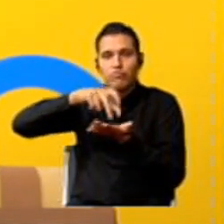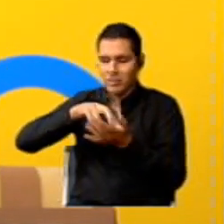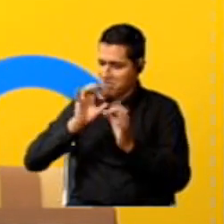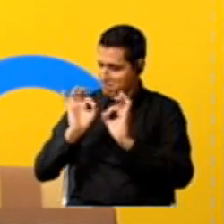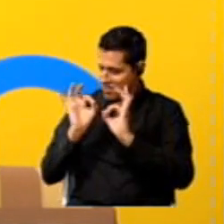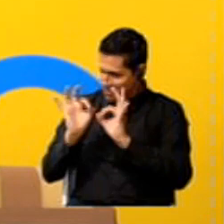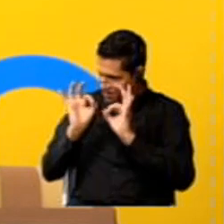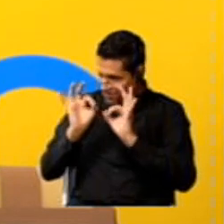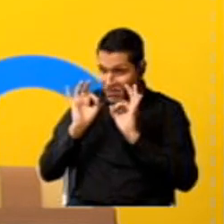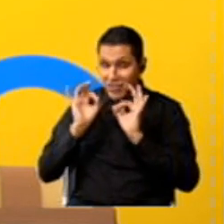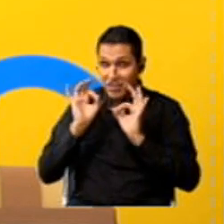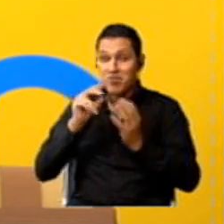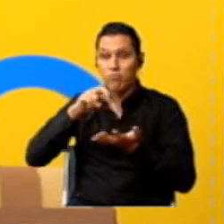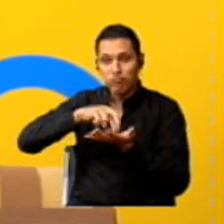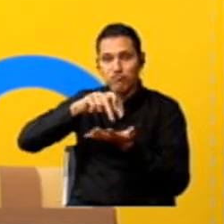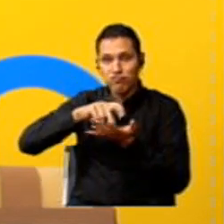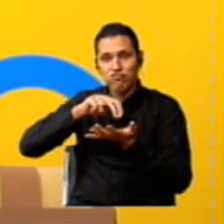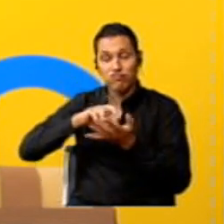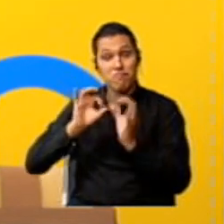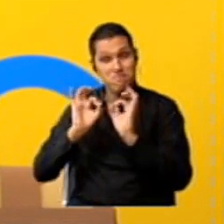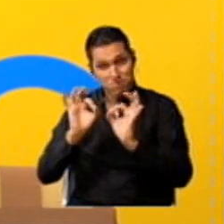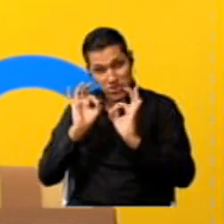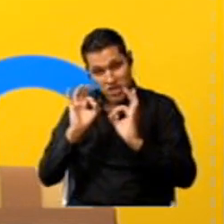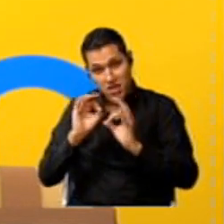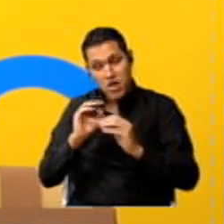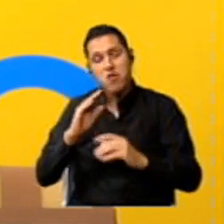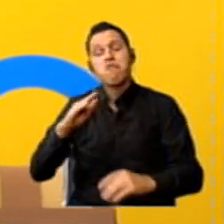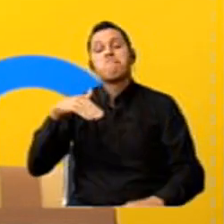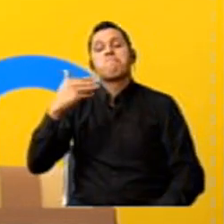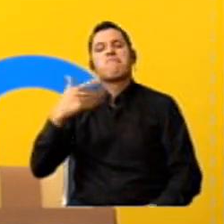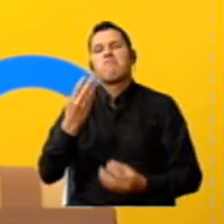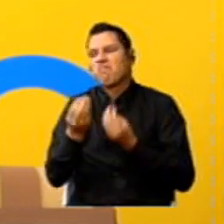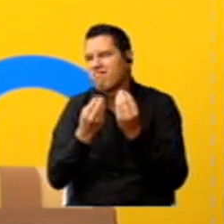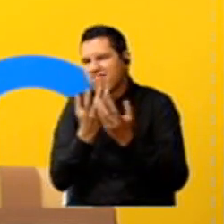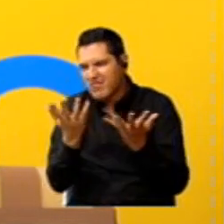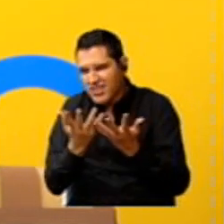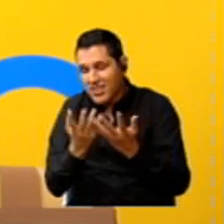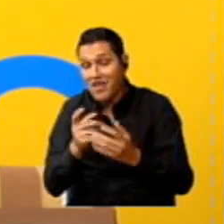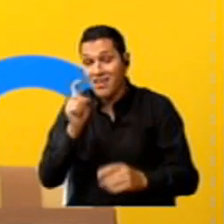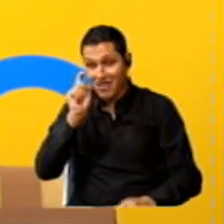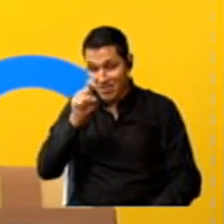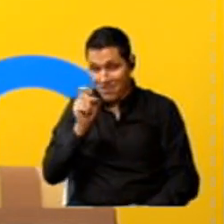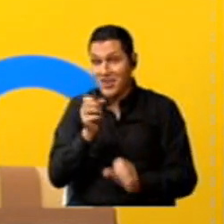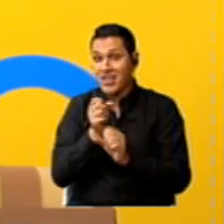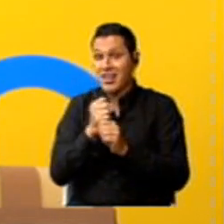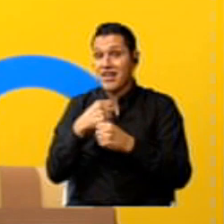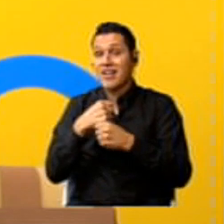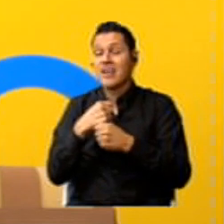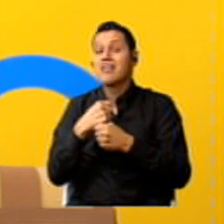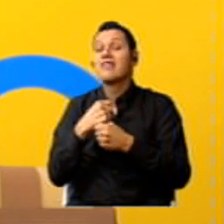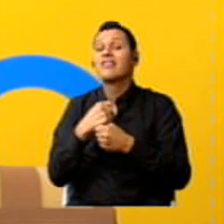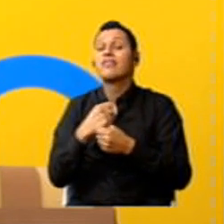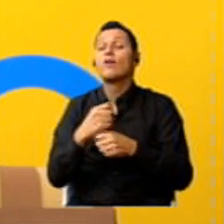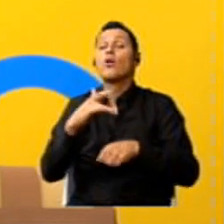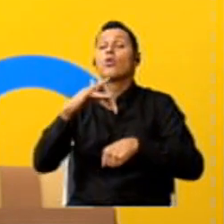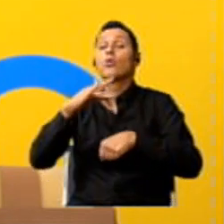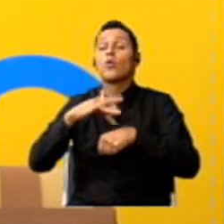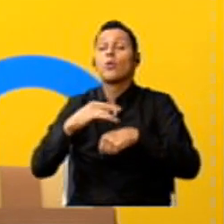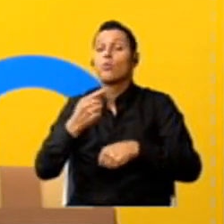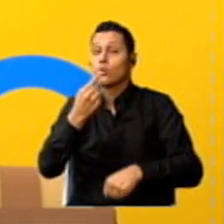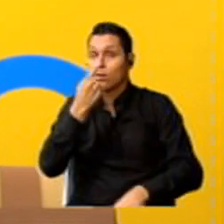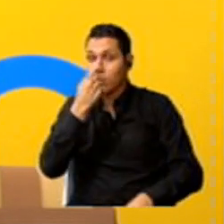Very good. Stomp your feet. And then you have to touch your nose.